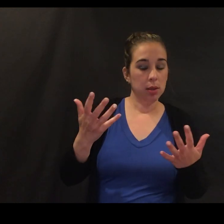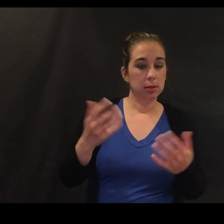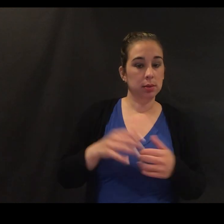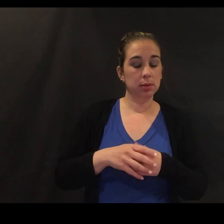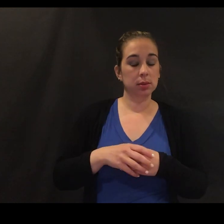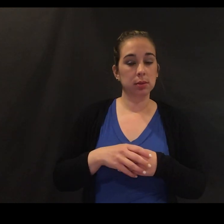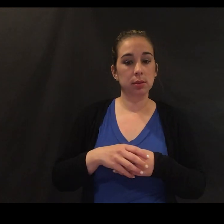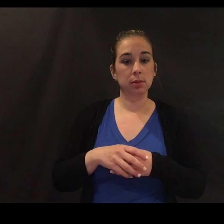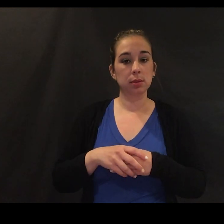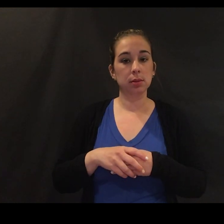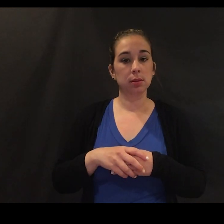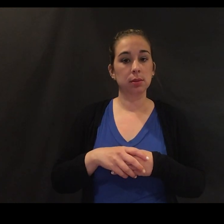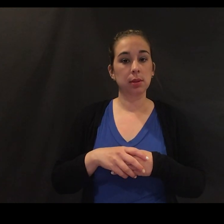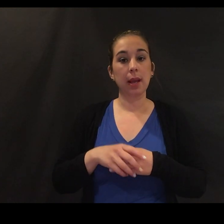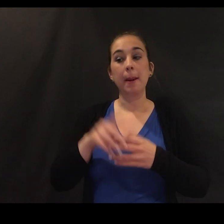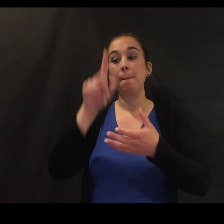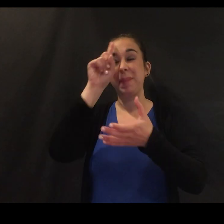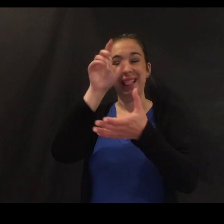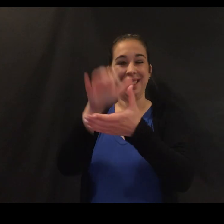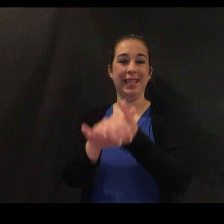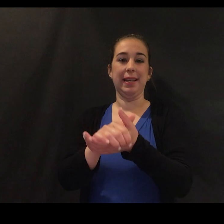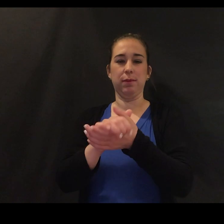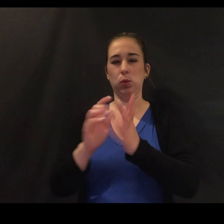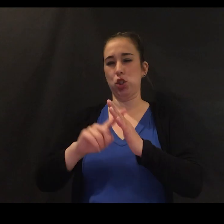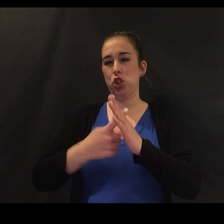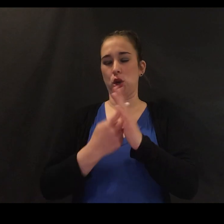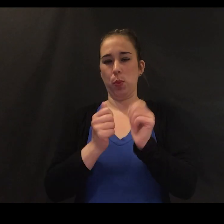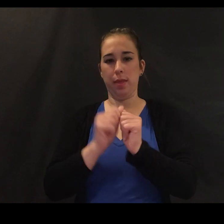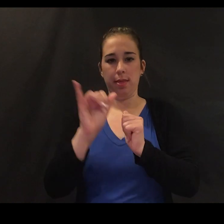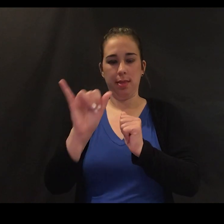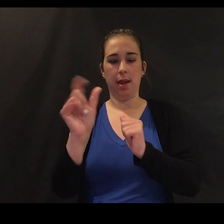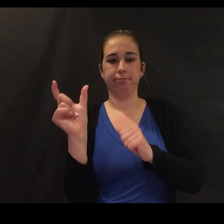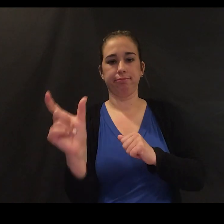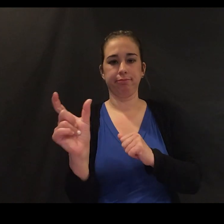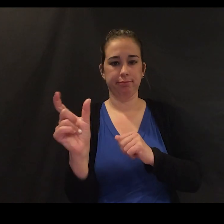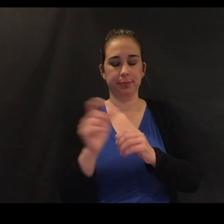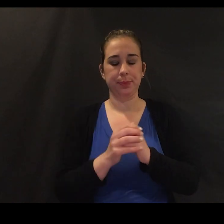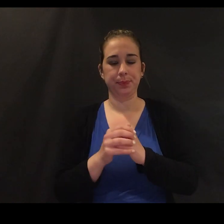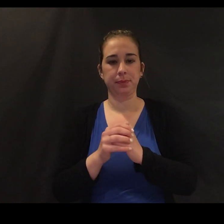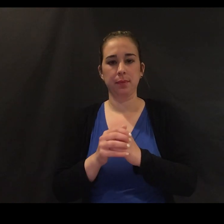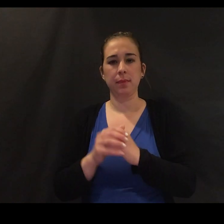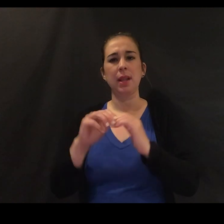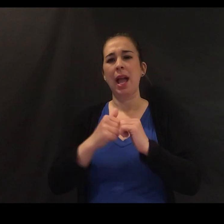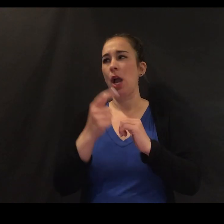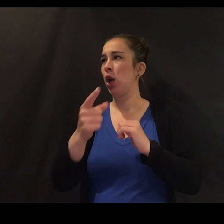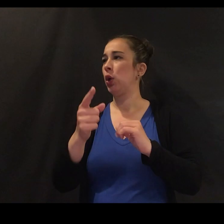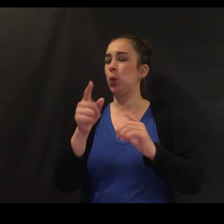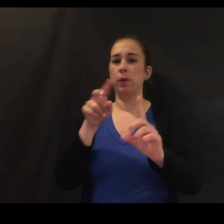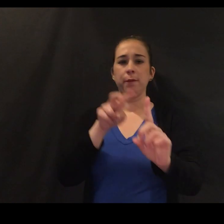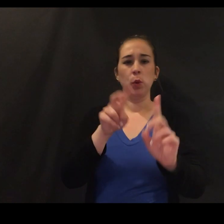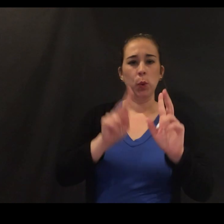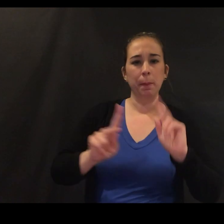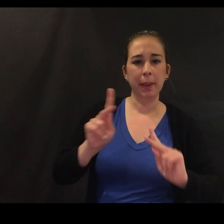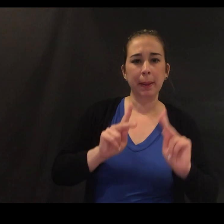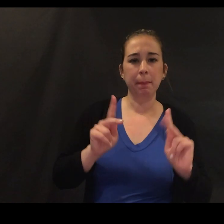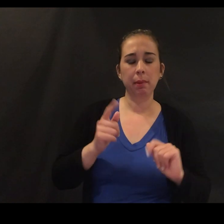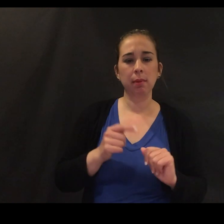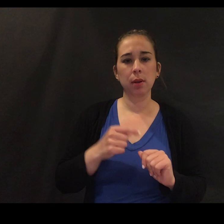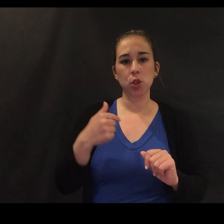Let's start there just for a moment. How do you view people? How do I view people? Do I believe the best about